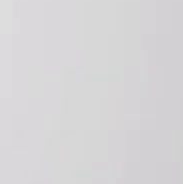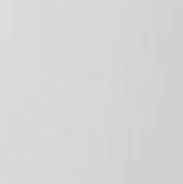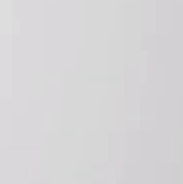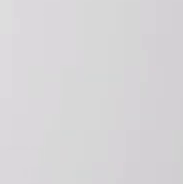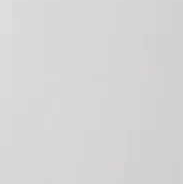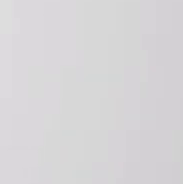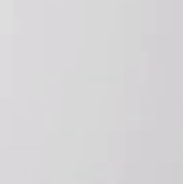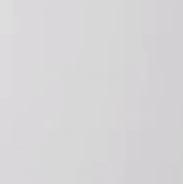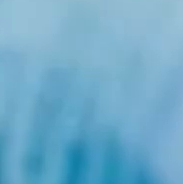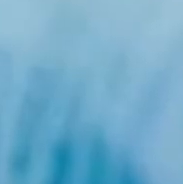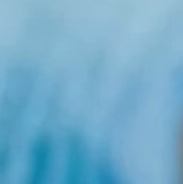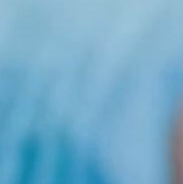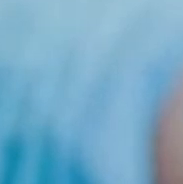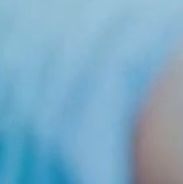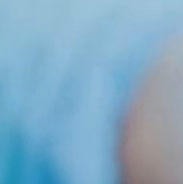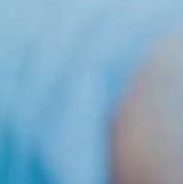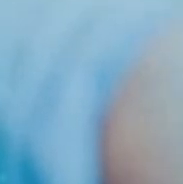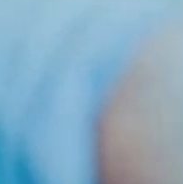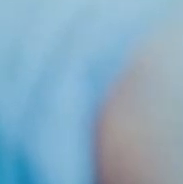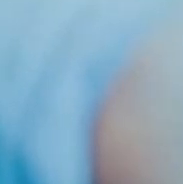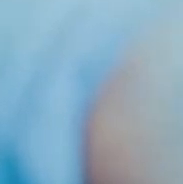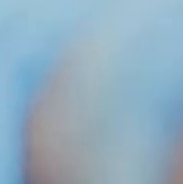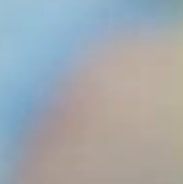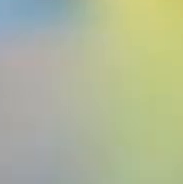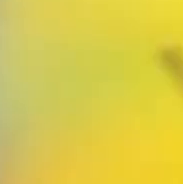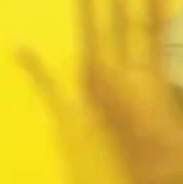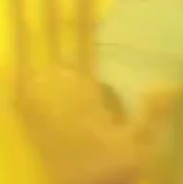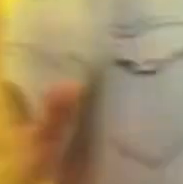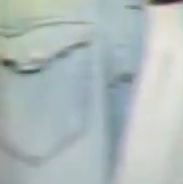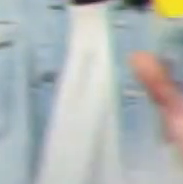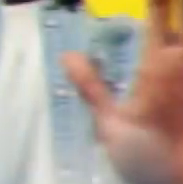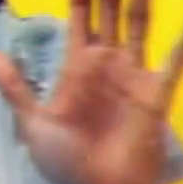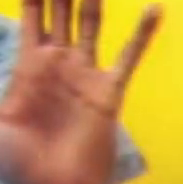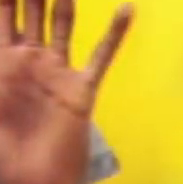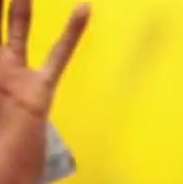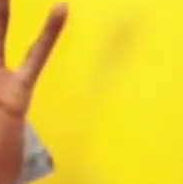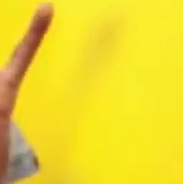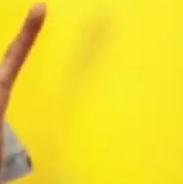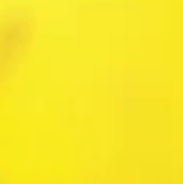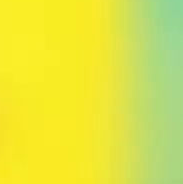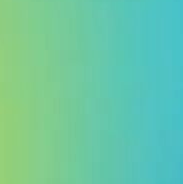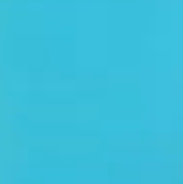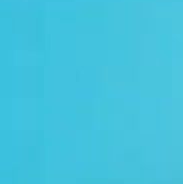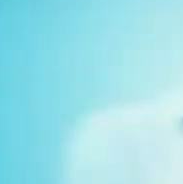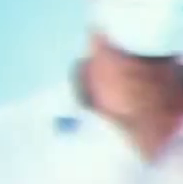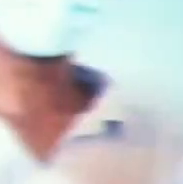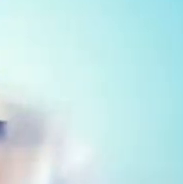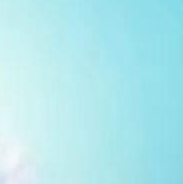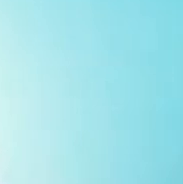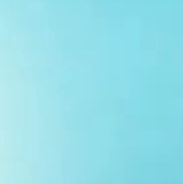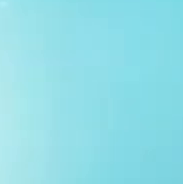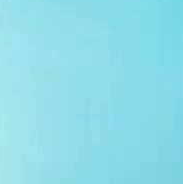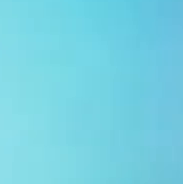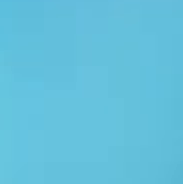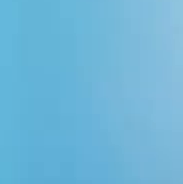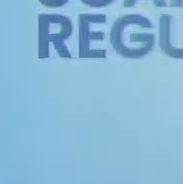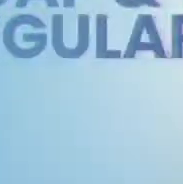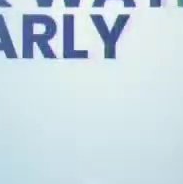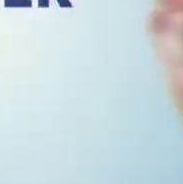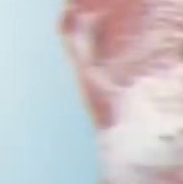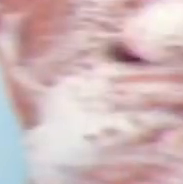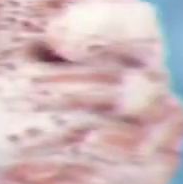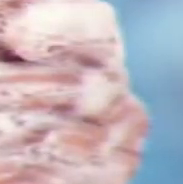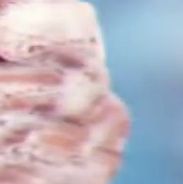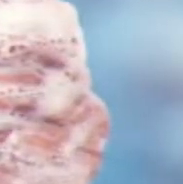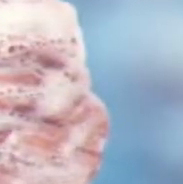COVID-19 chijja kugwa. If we get vaccinated now, observe social distancing, wear masks properly,